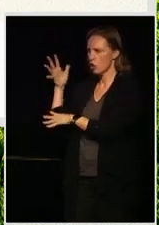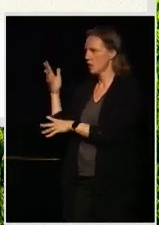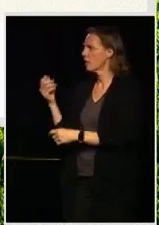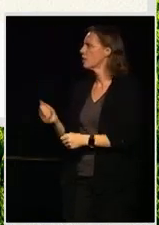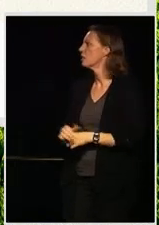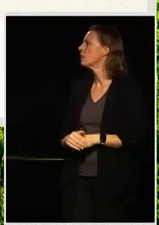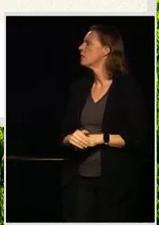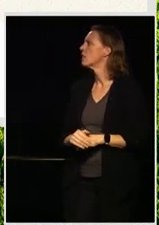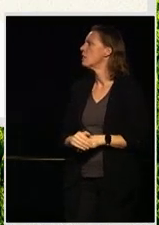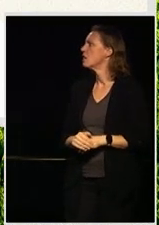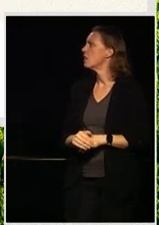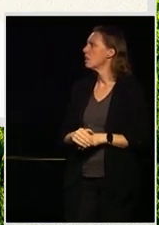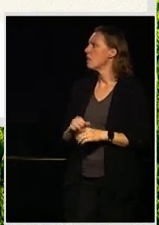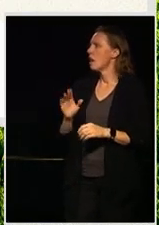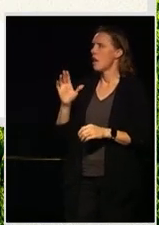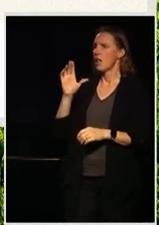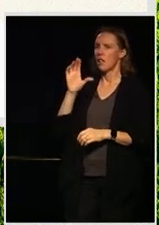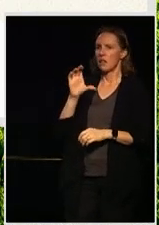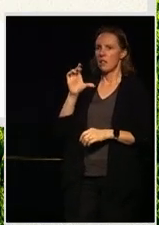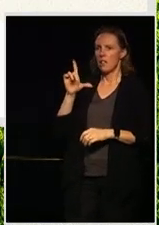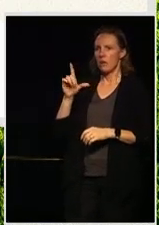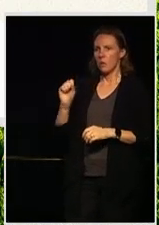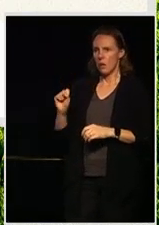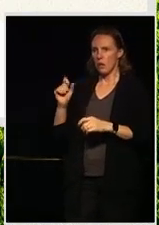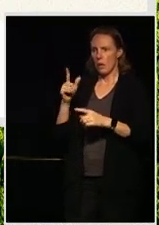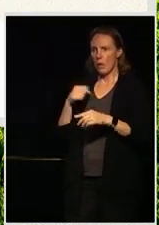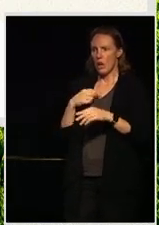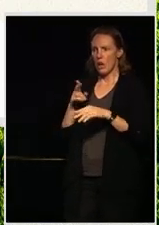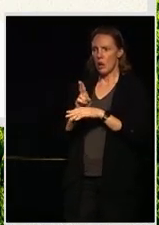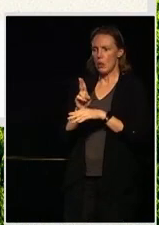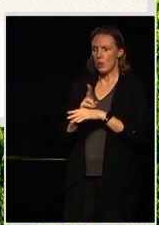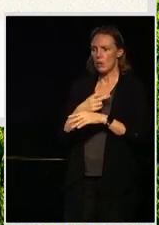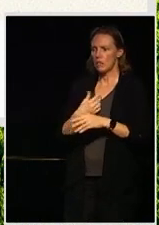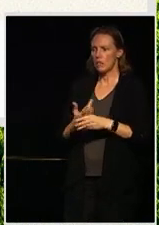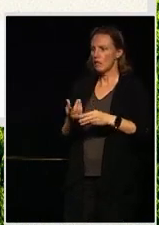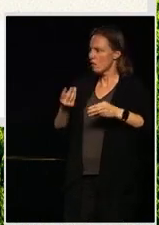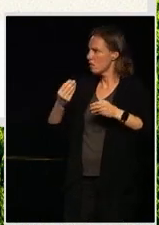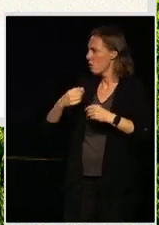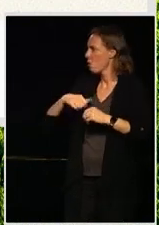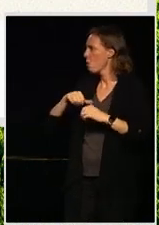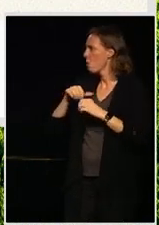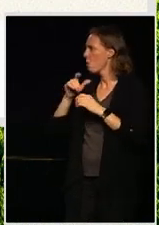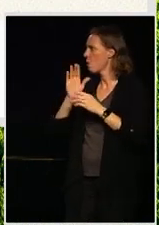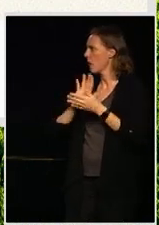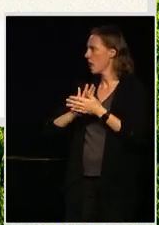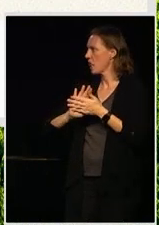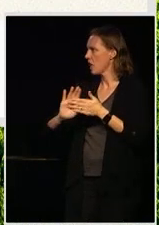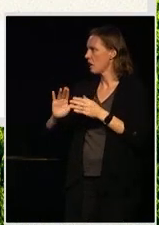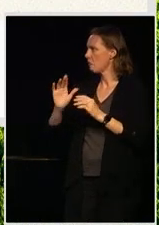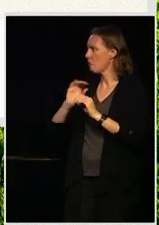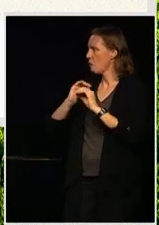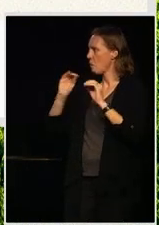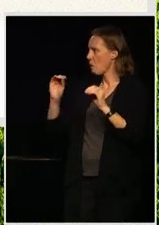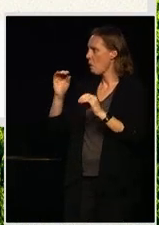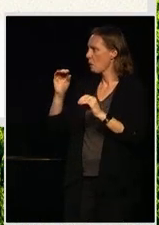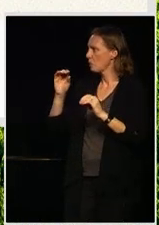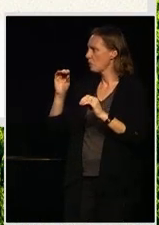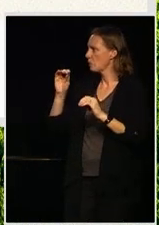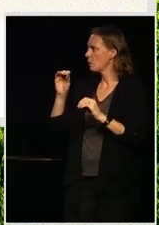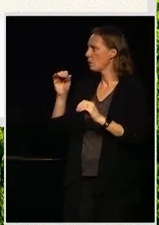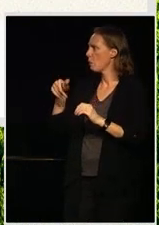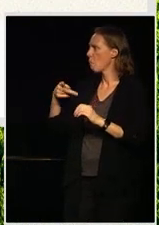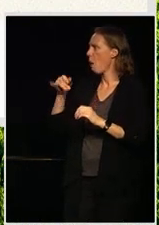Solution, we use local soybean without palm oil or processed oil through the single-step proprietary green